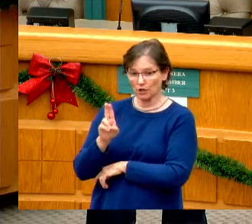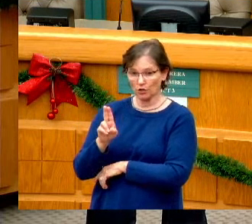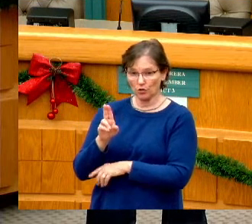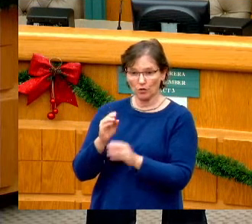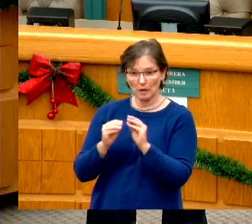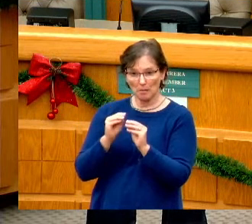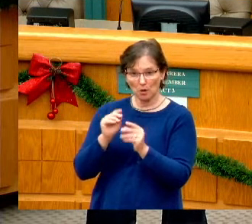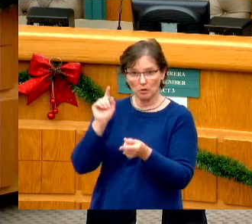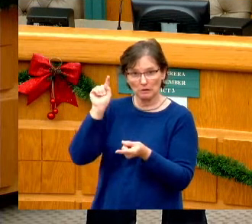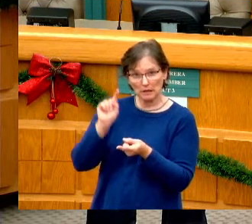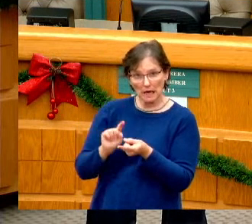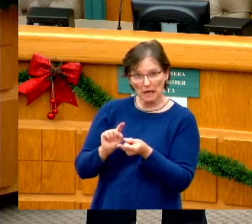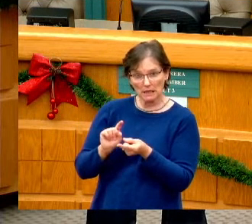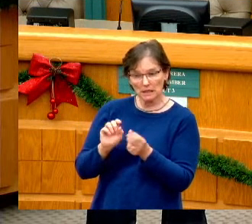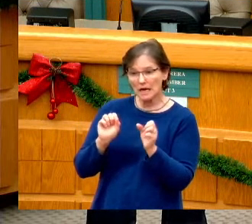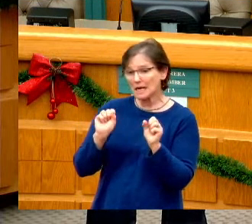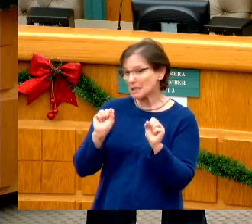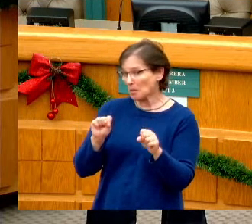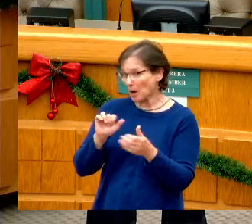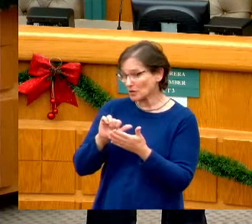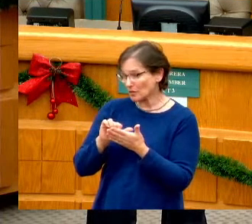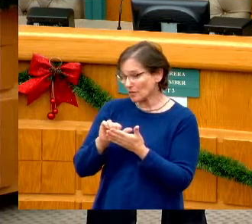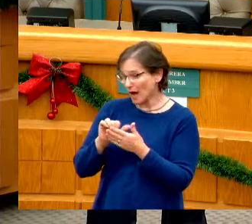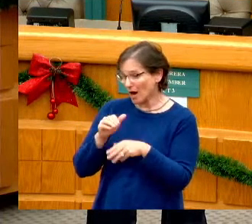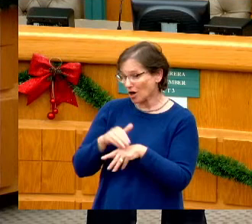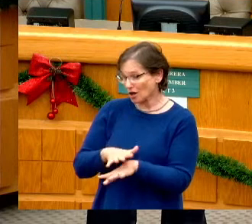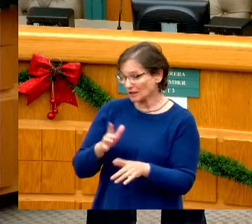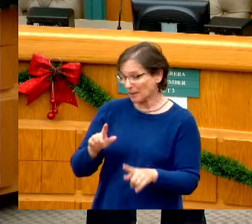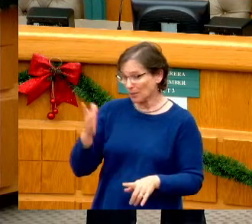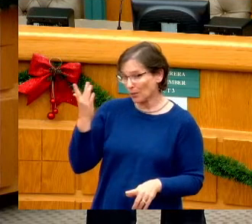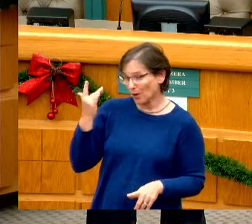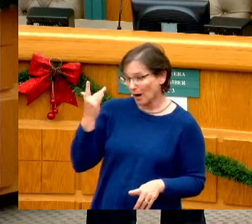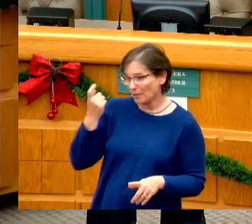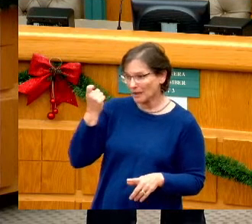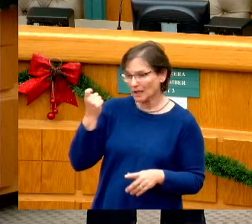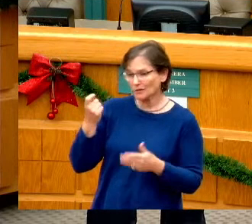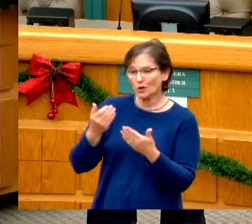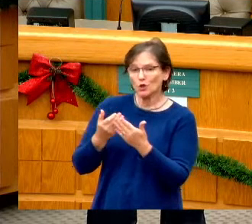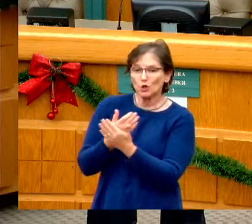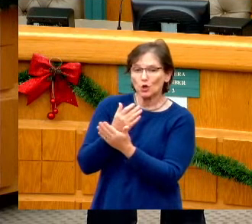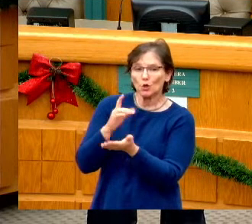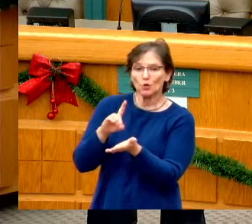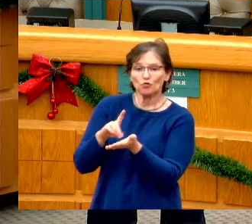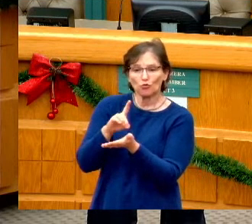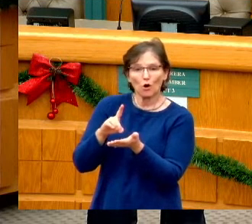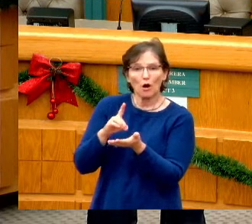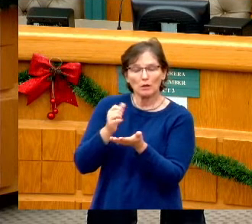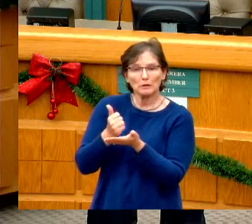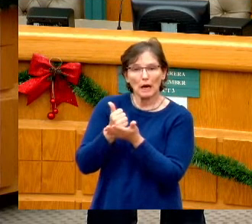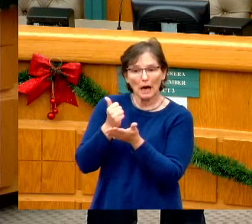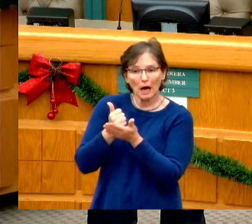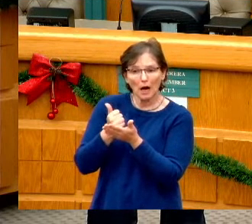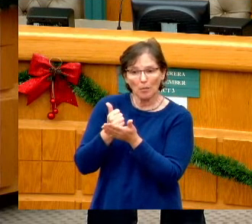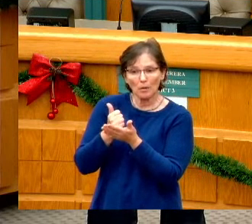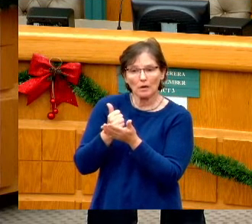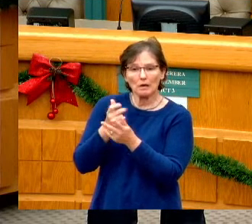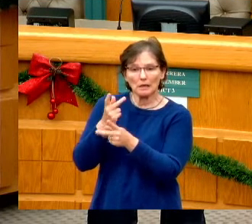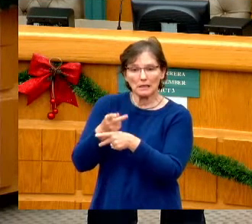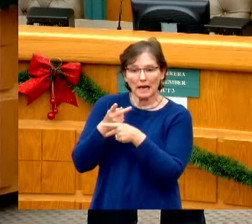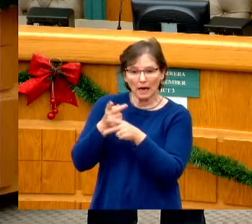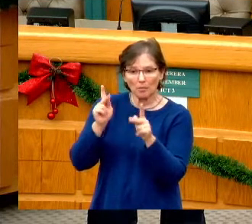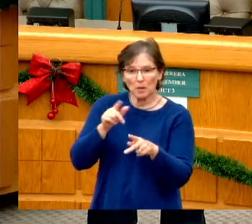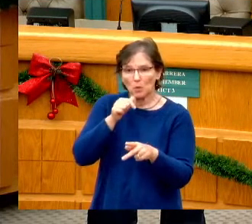of the therapeutic drugs, such as Eli Lilly's antibody that arrived in Texas on November 19th? It definitely